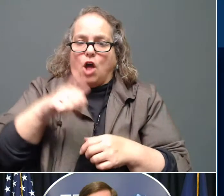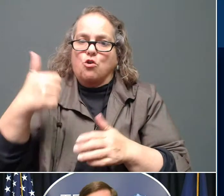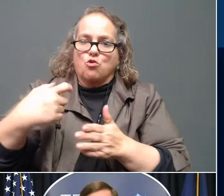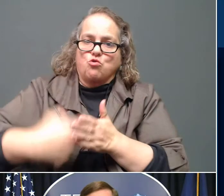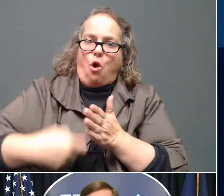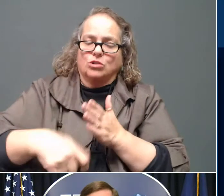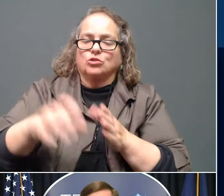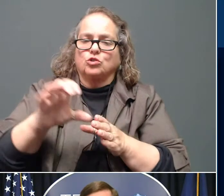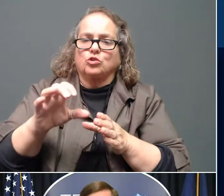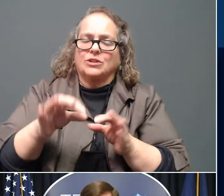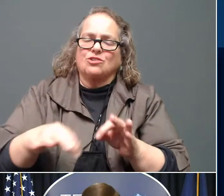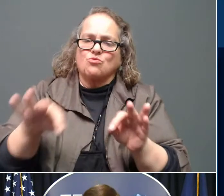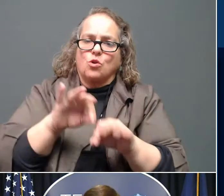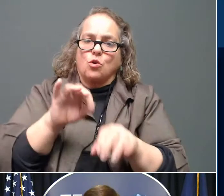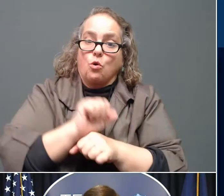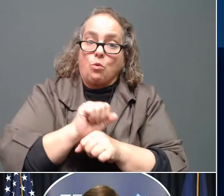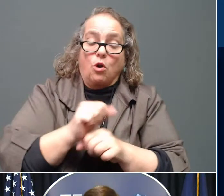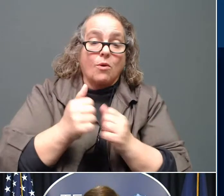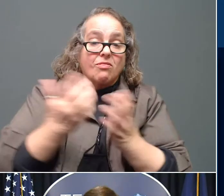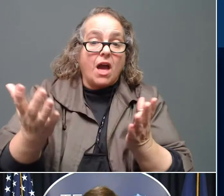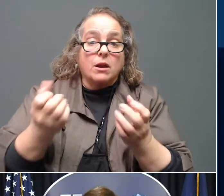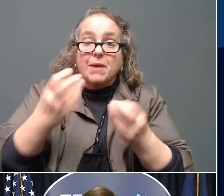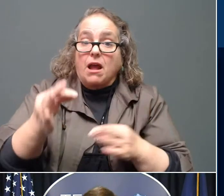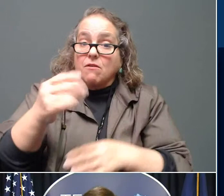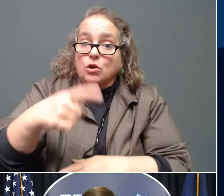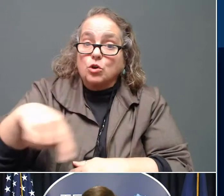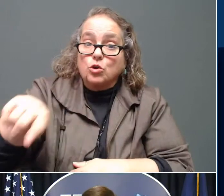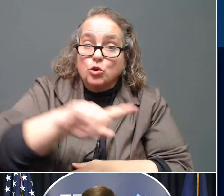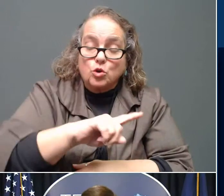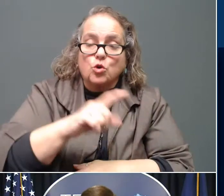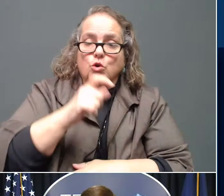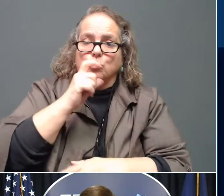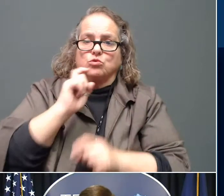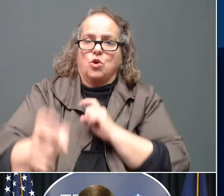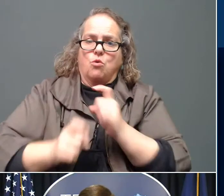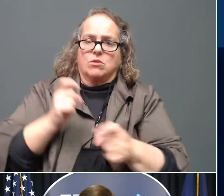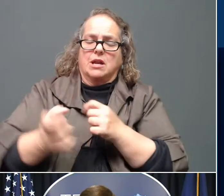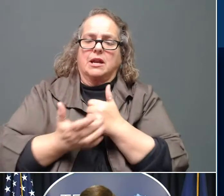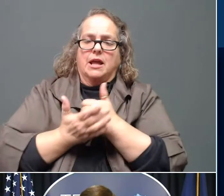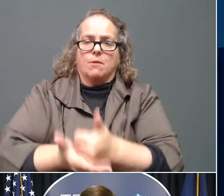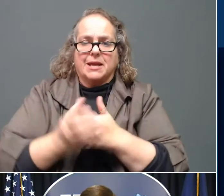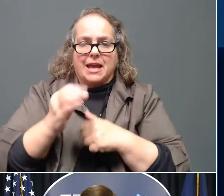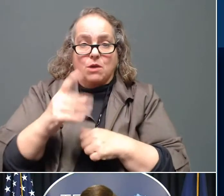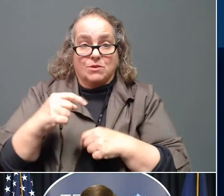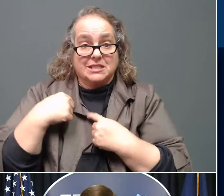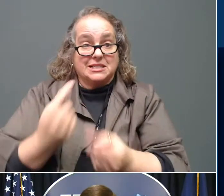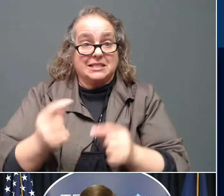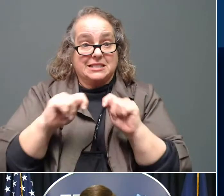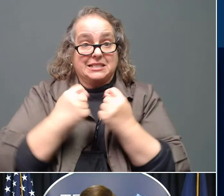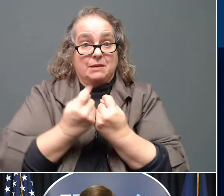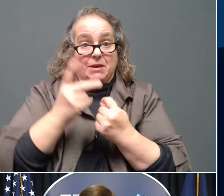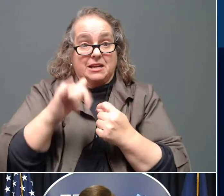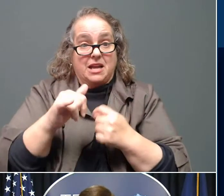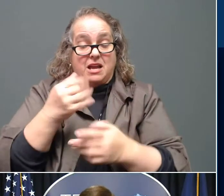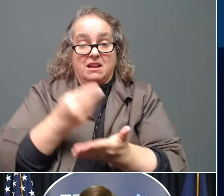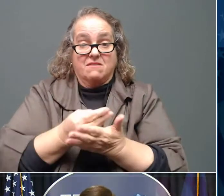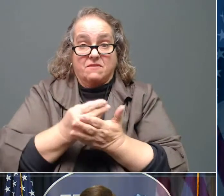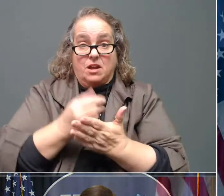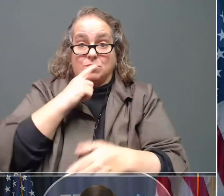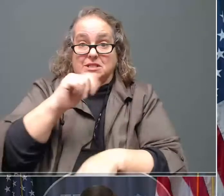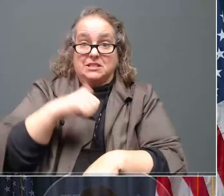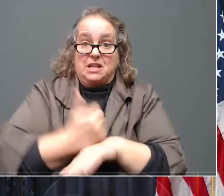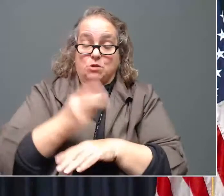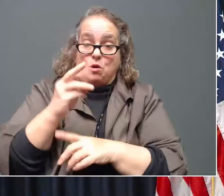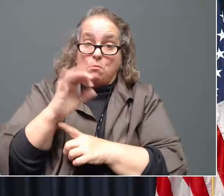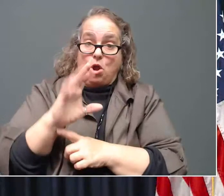without so many of you out there helping out. Since Team Kentucky Fund was established on March 23rd of last year, the